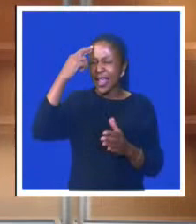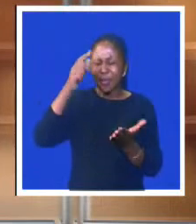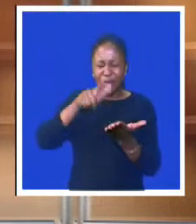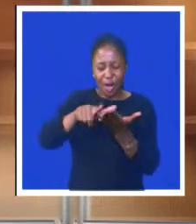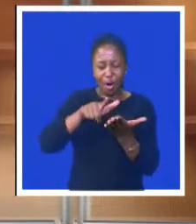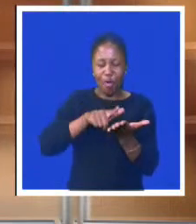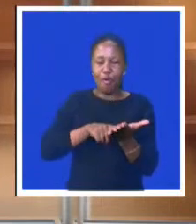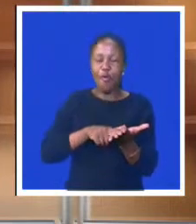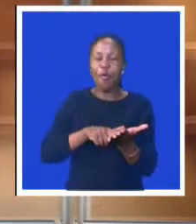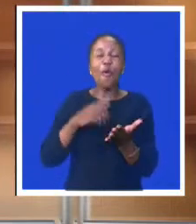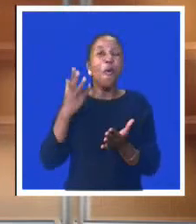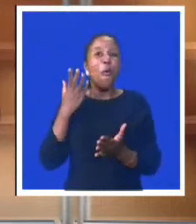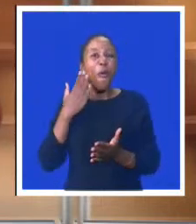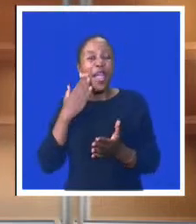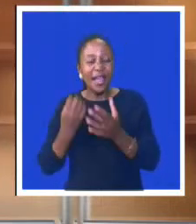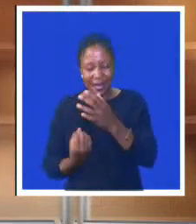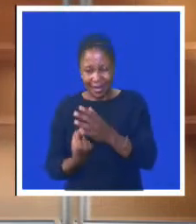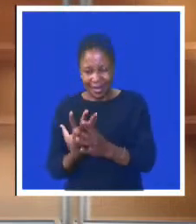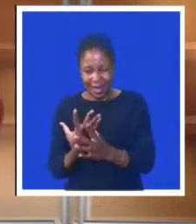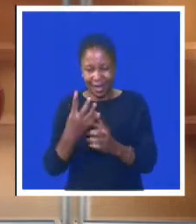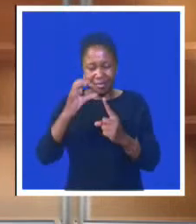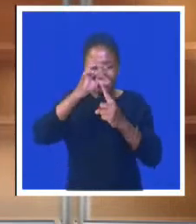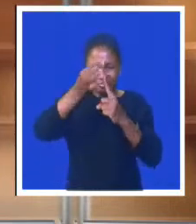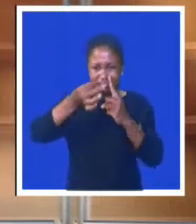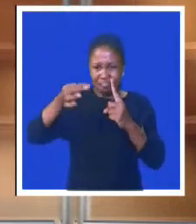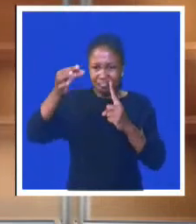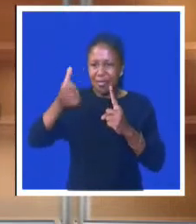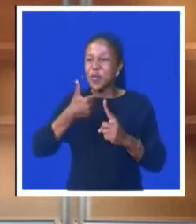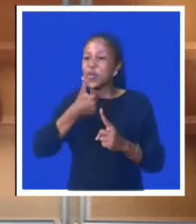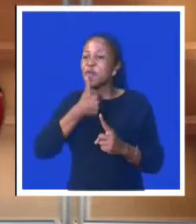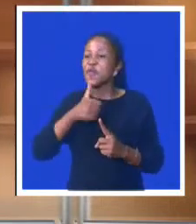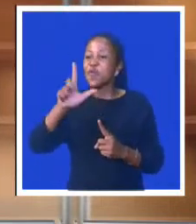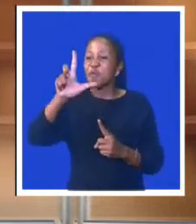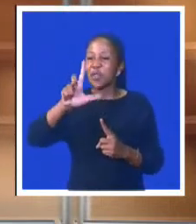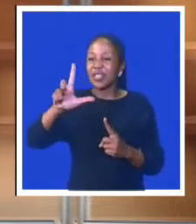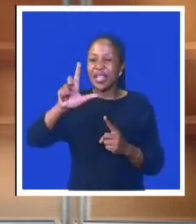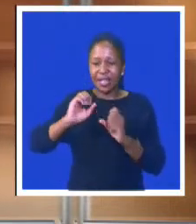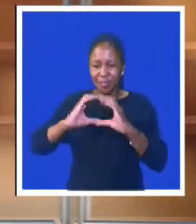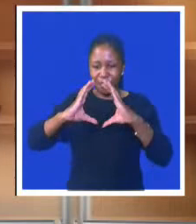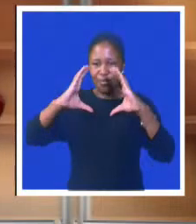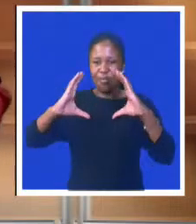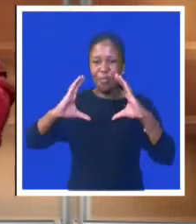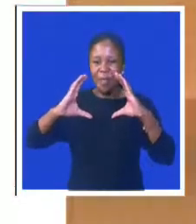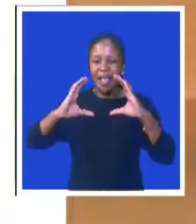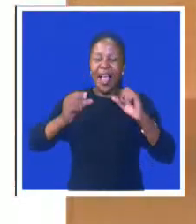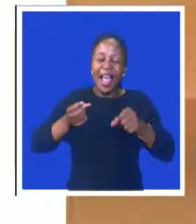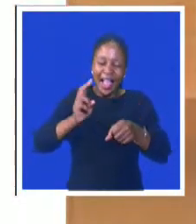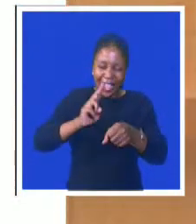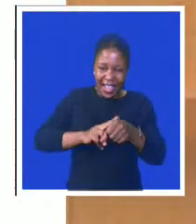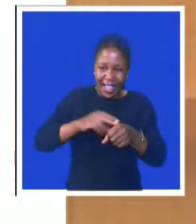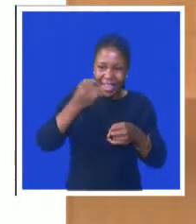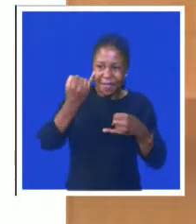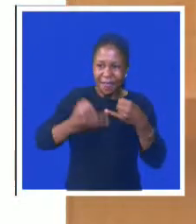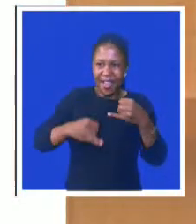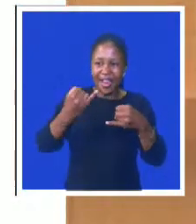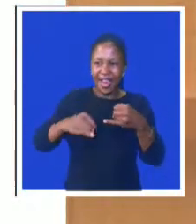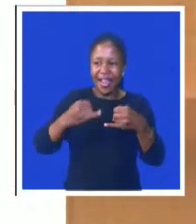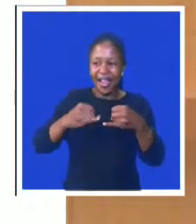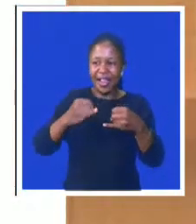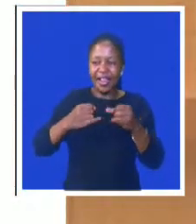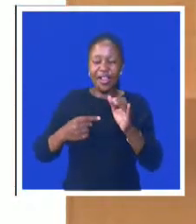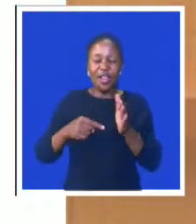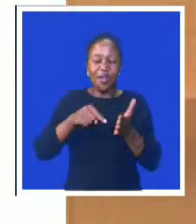end you include a full stop. Here is my first sentence, dear